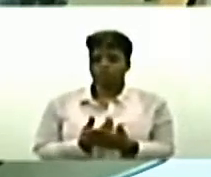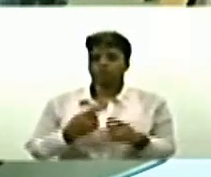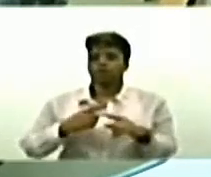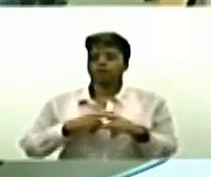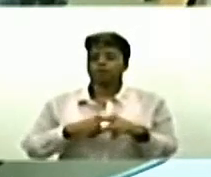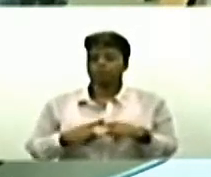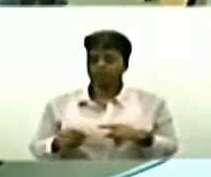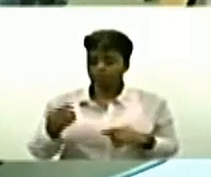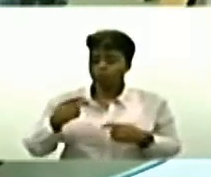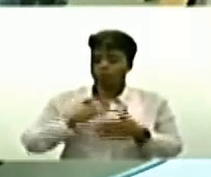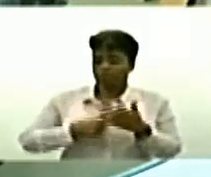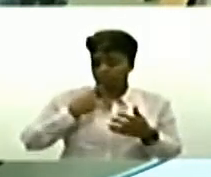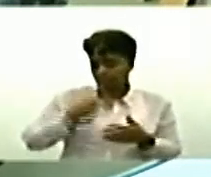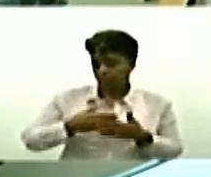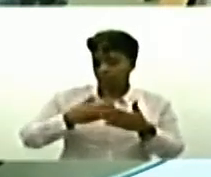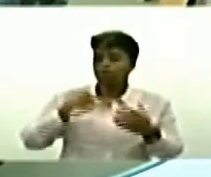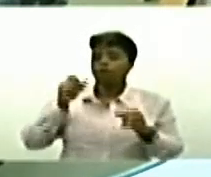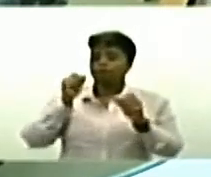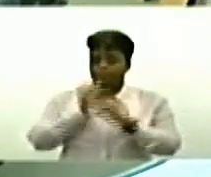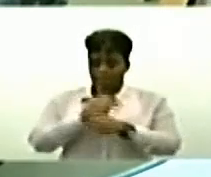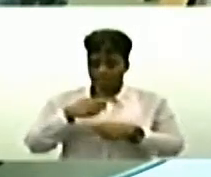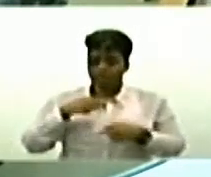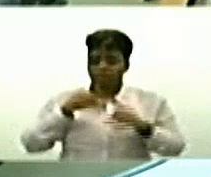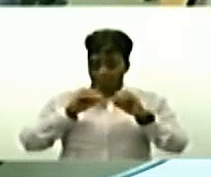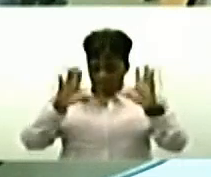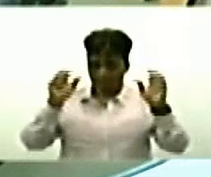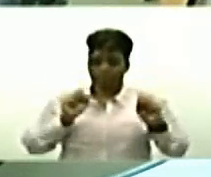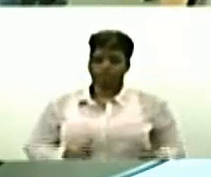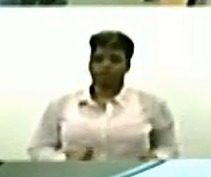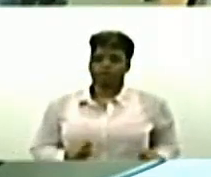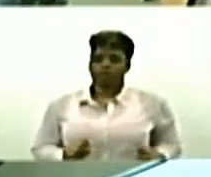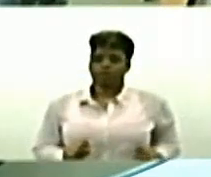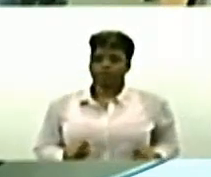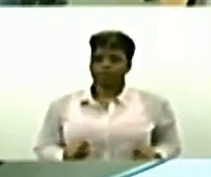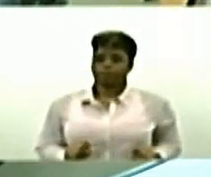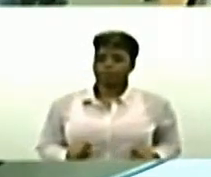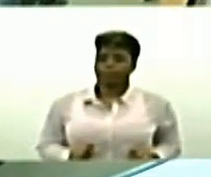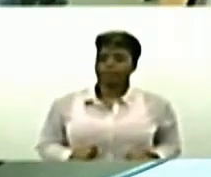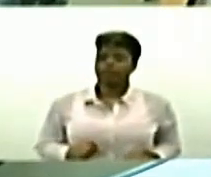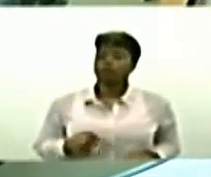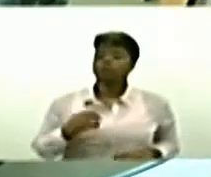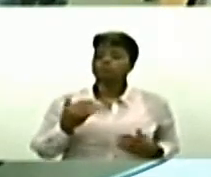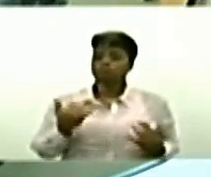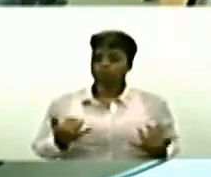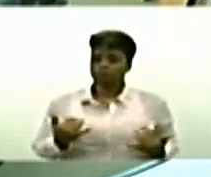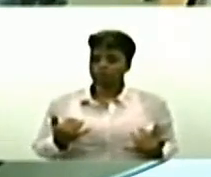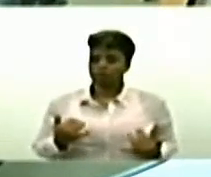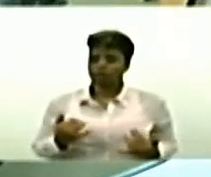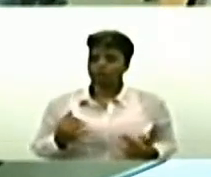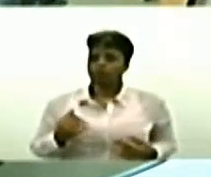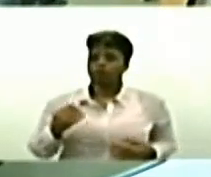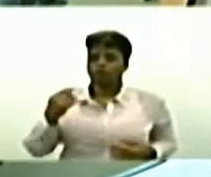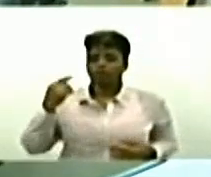know. So I'll put the question now. The question proposed is that the bill be read a second time.